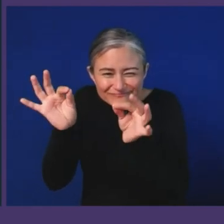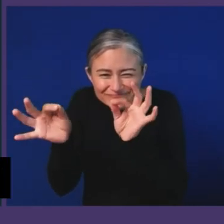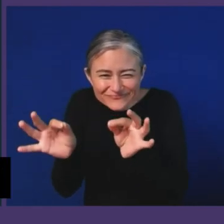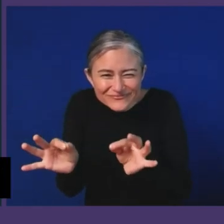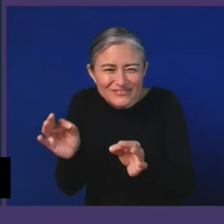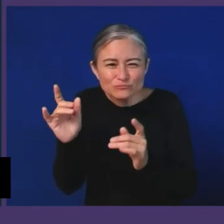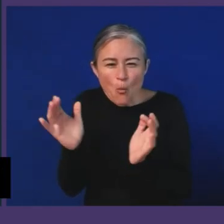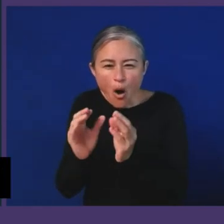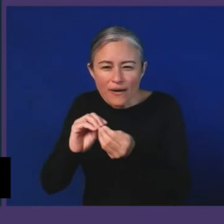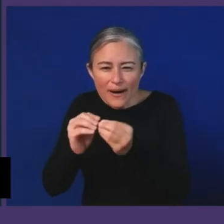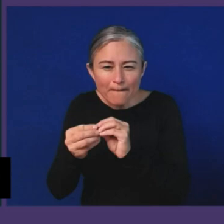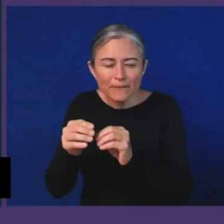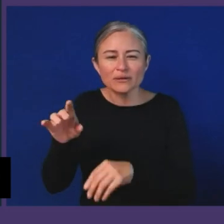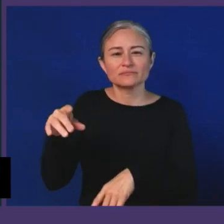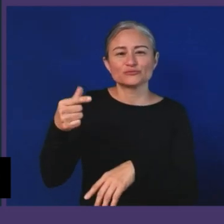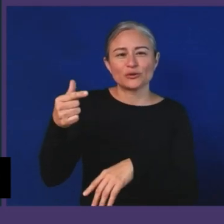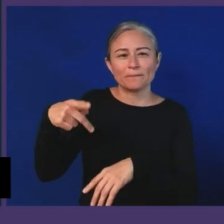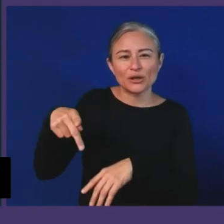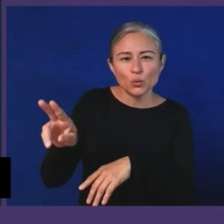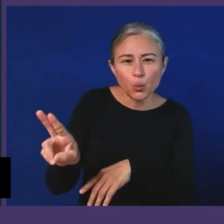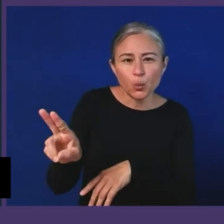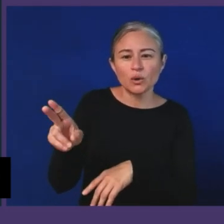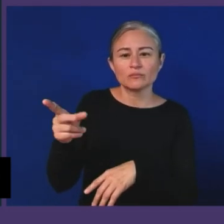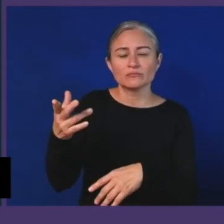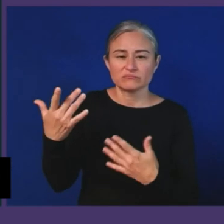look at the pre-training stage to achieve a base model.